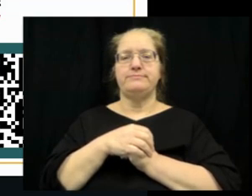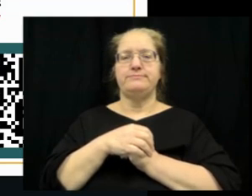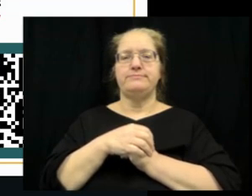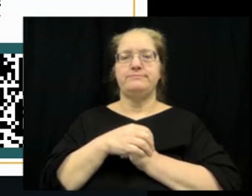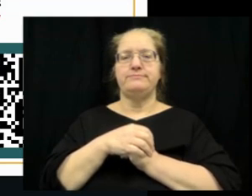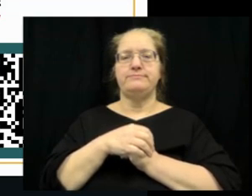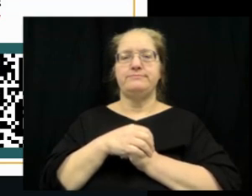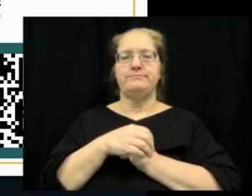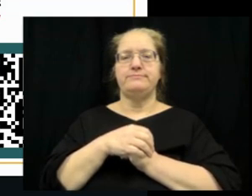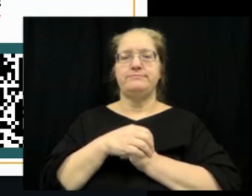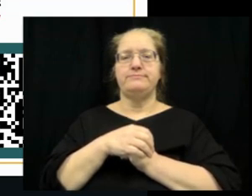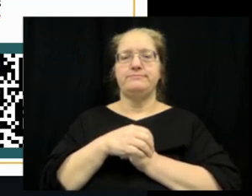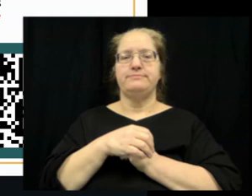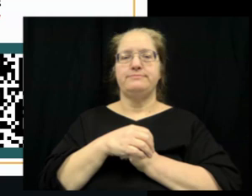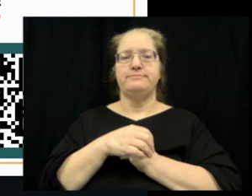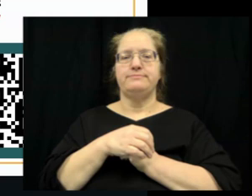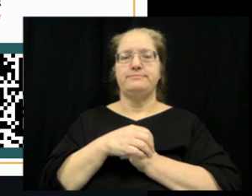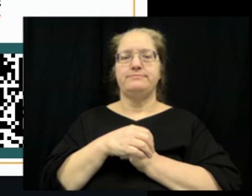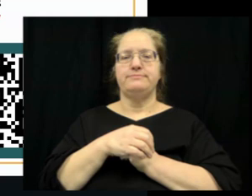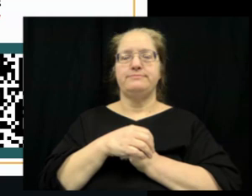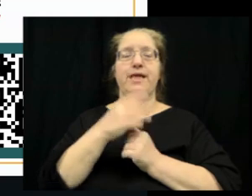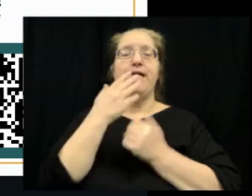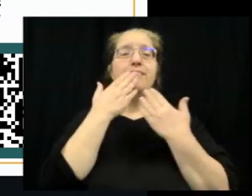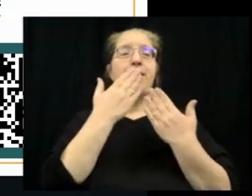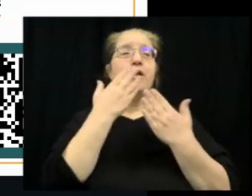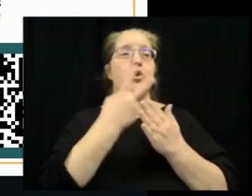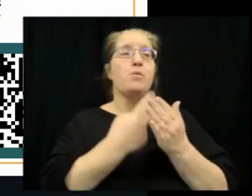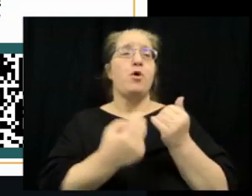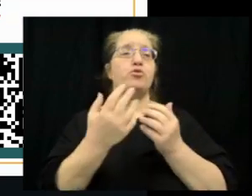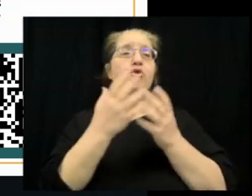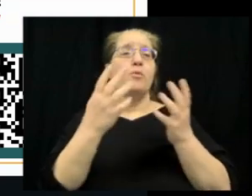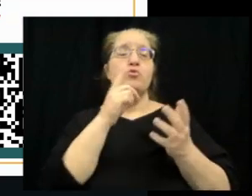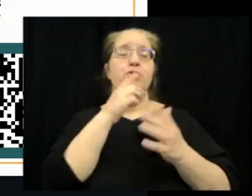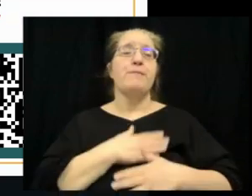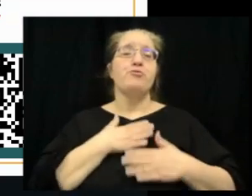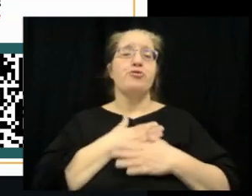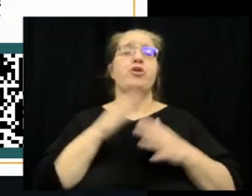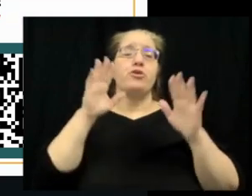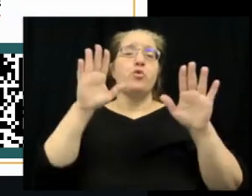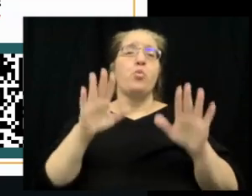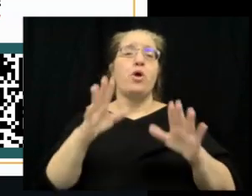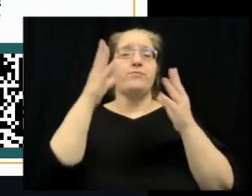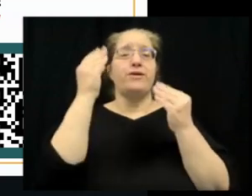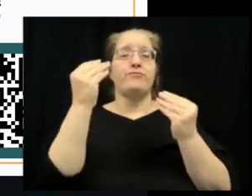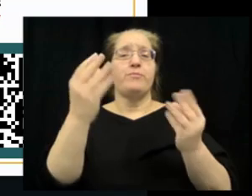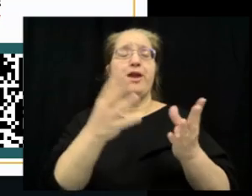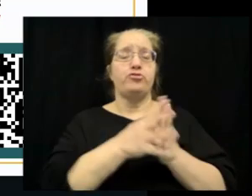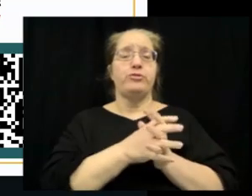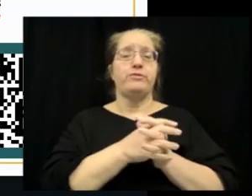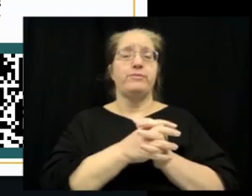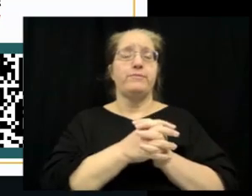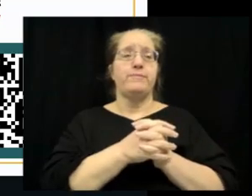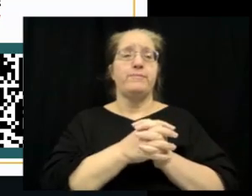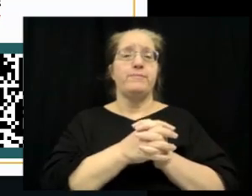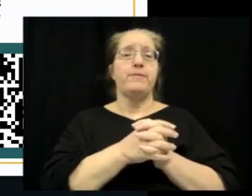thank you both so much. We really appreciated all of this wonderful information. And we will be sending out